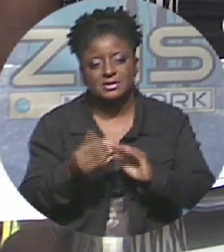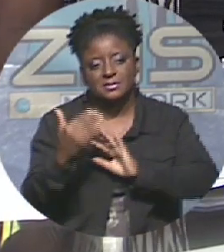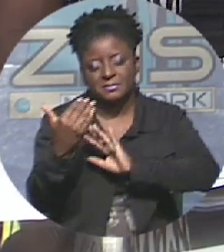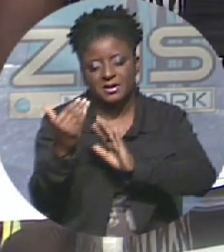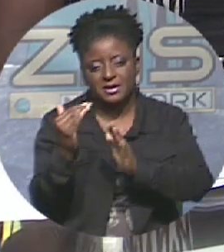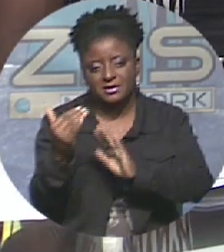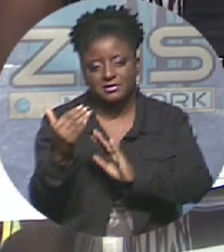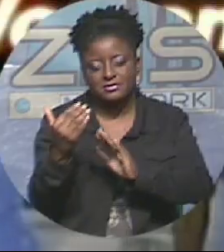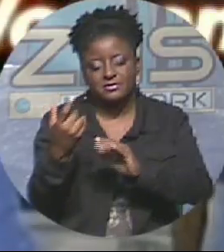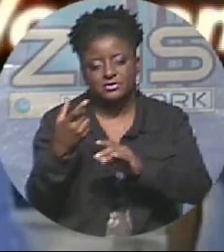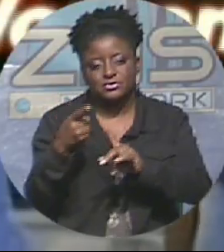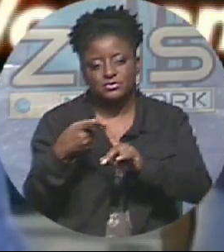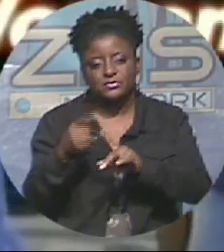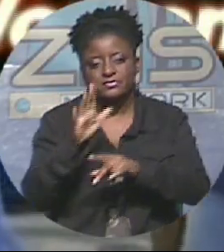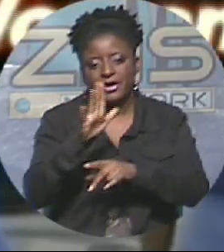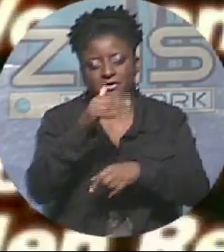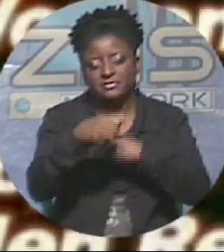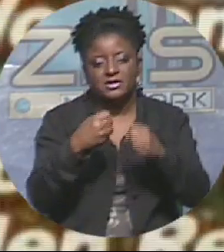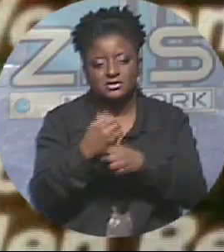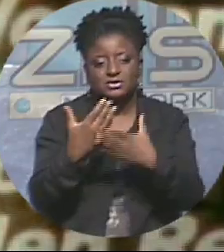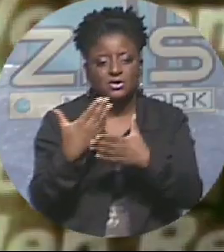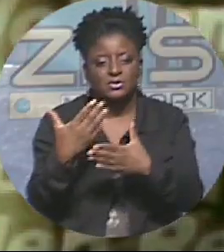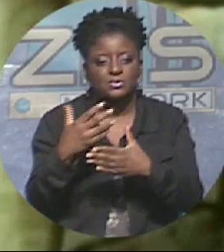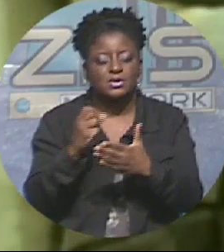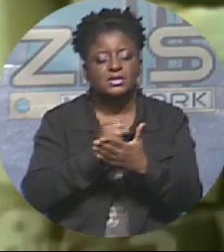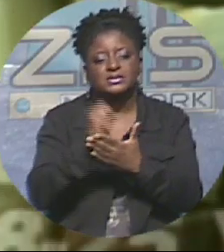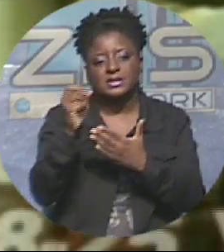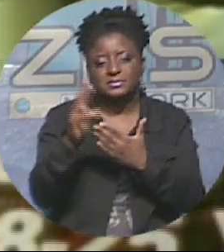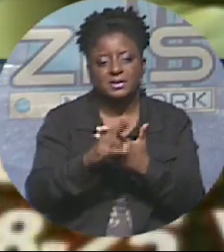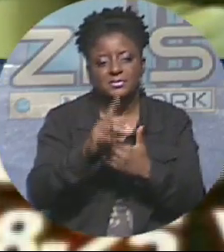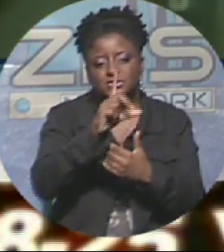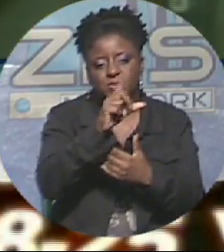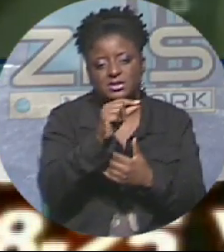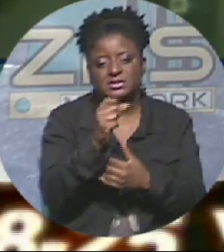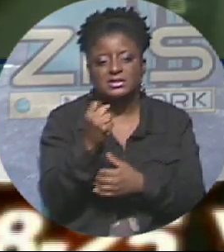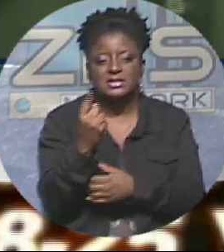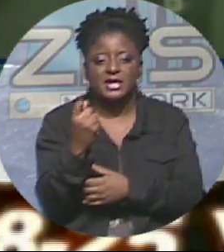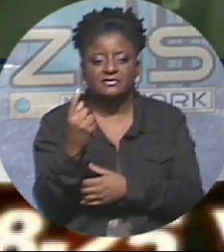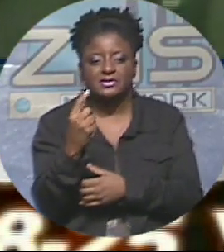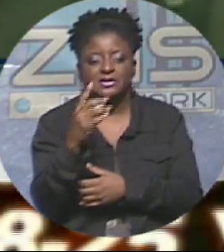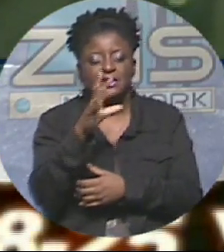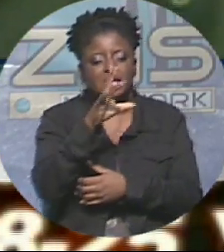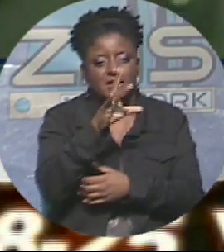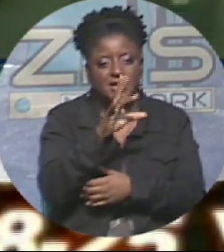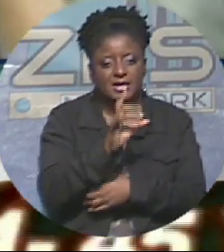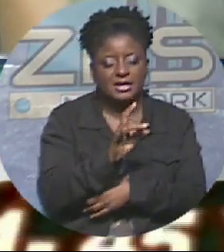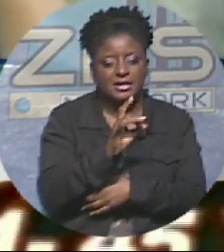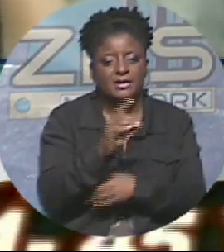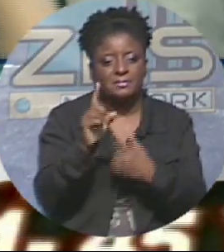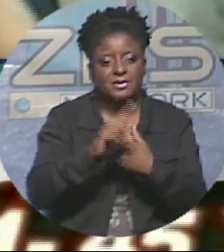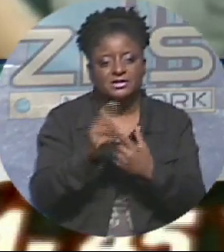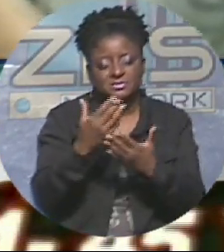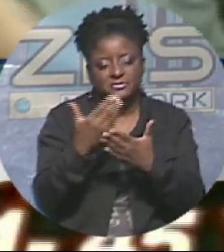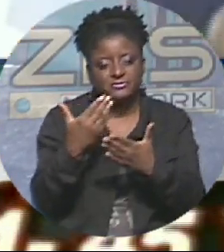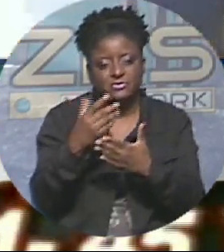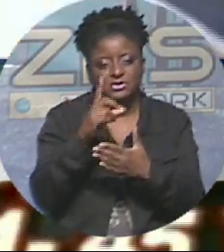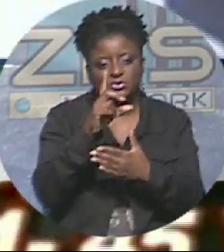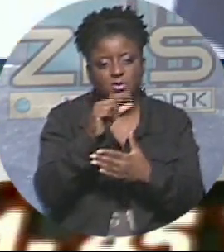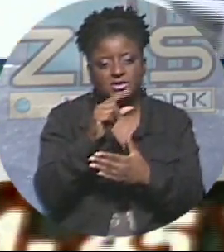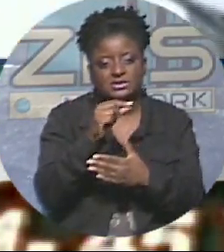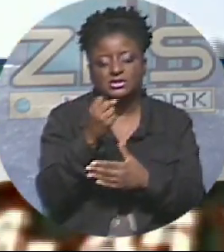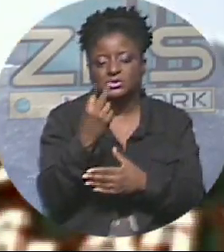ago. In September 2011, just 8 months before the 2012 general